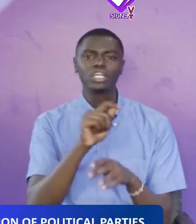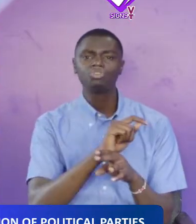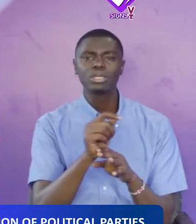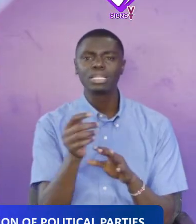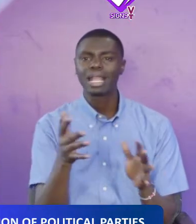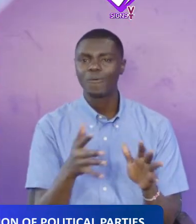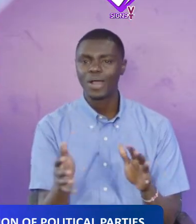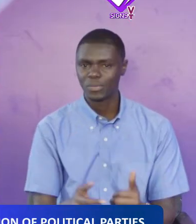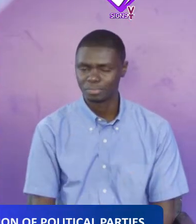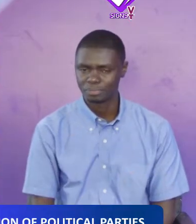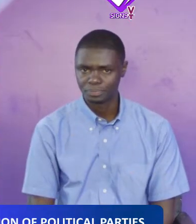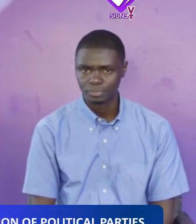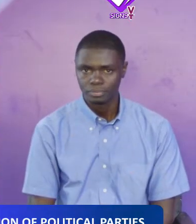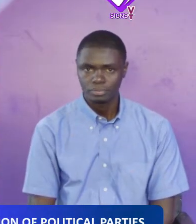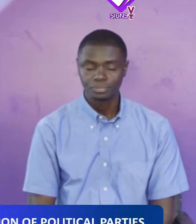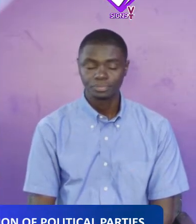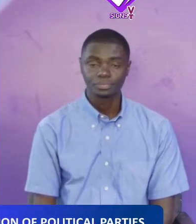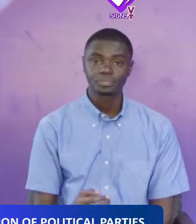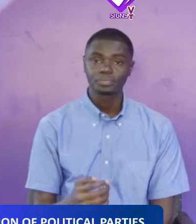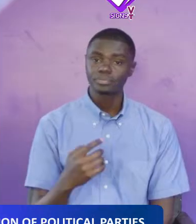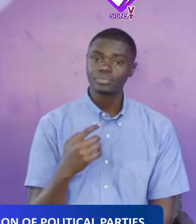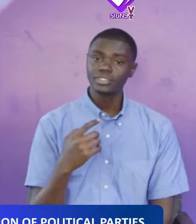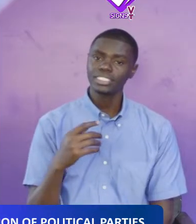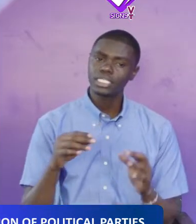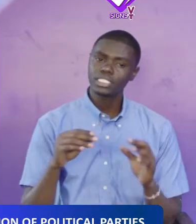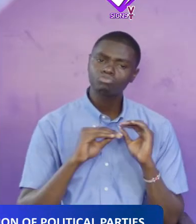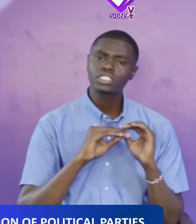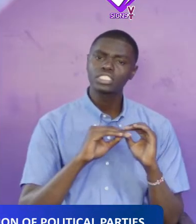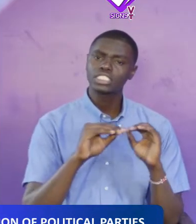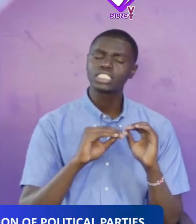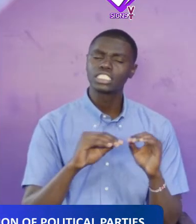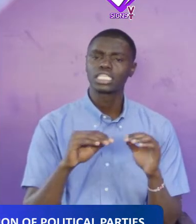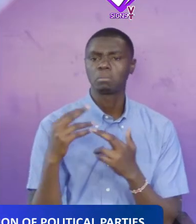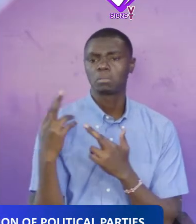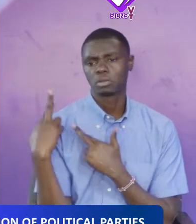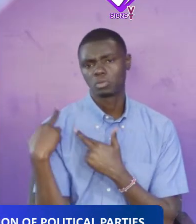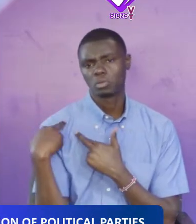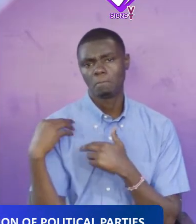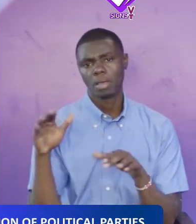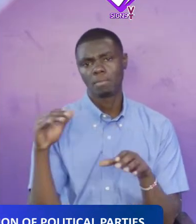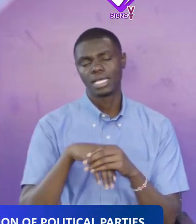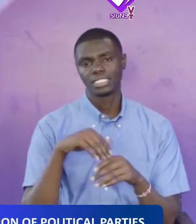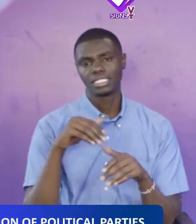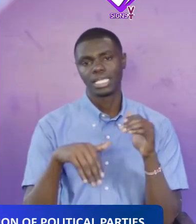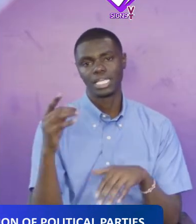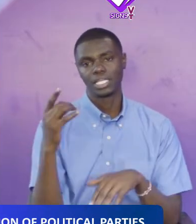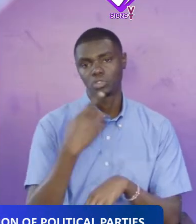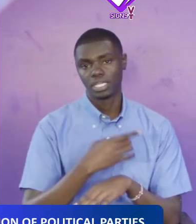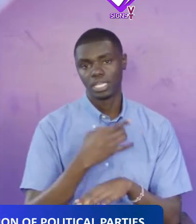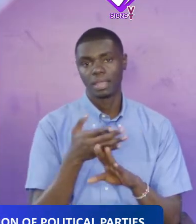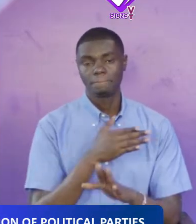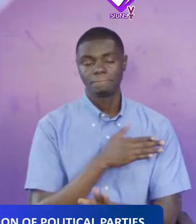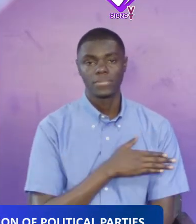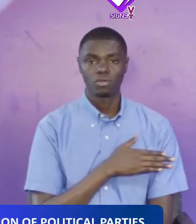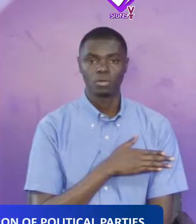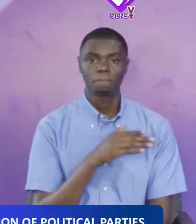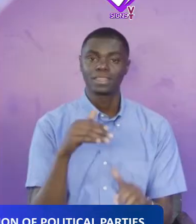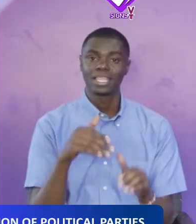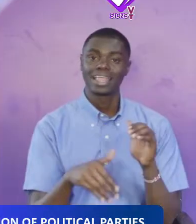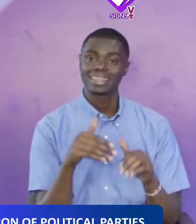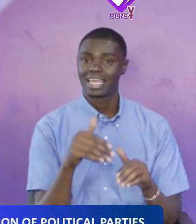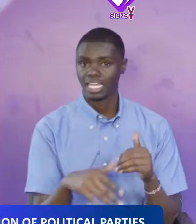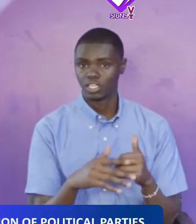like? Basically telling them their role during the election day. Okay, of Yeah. course, before the election